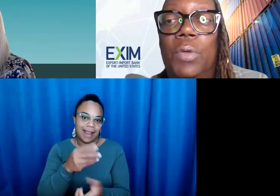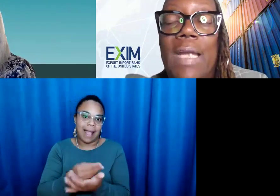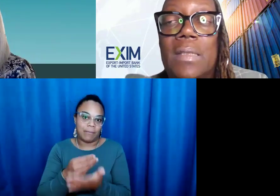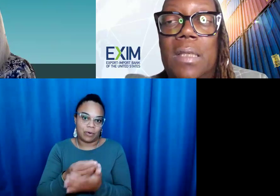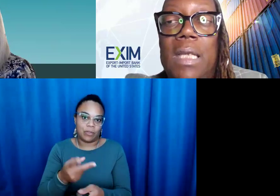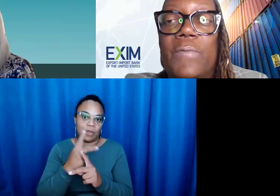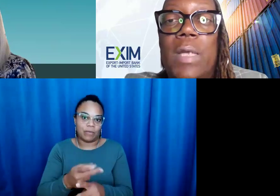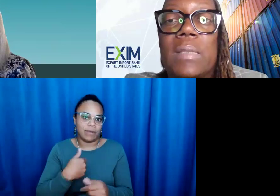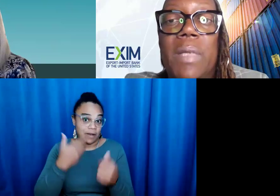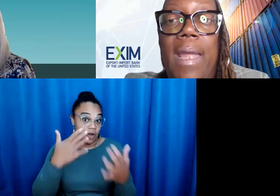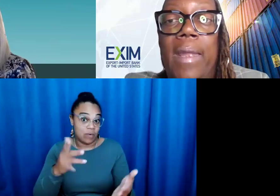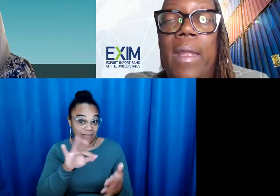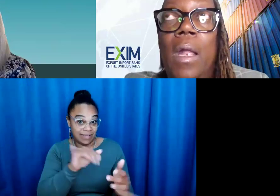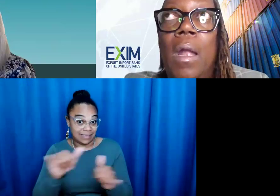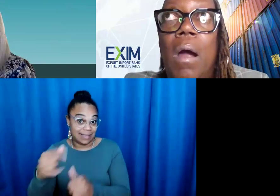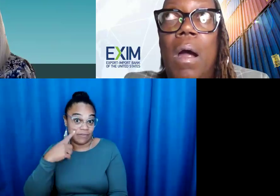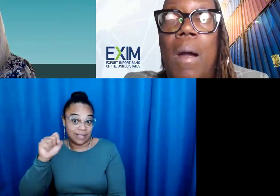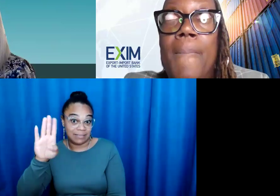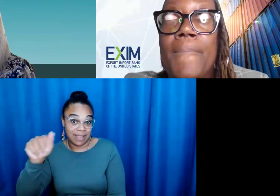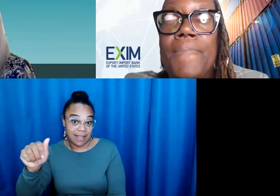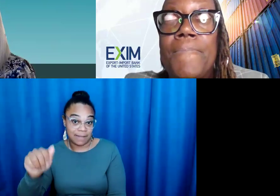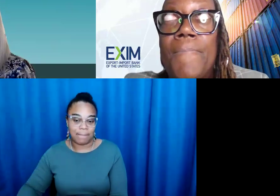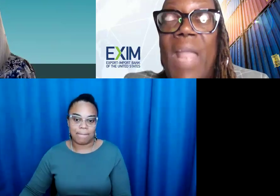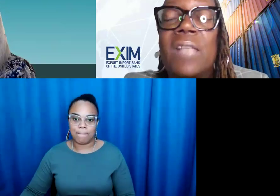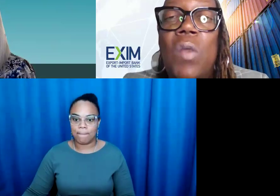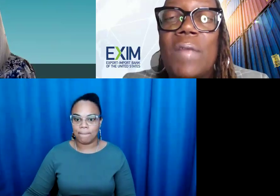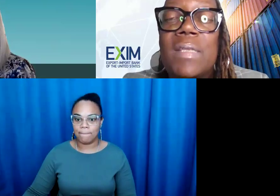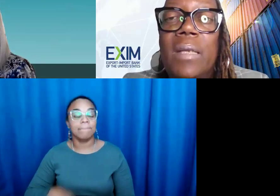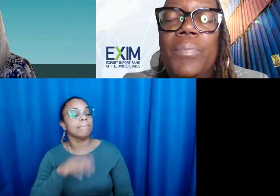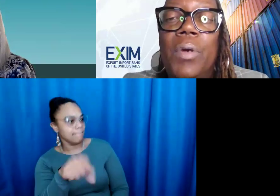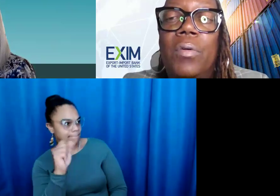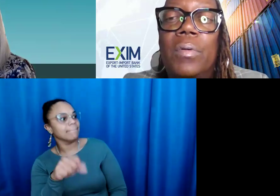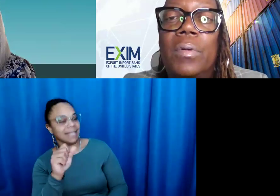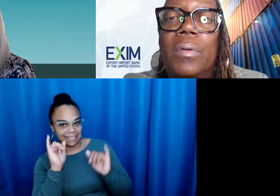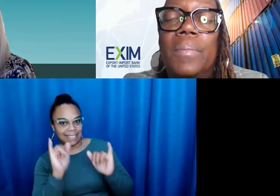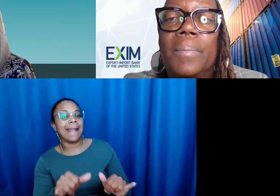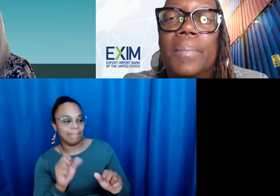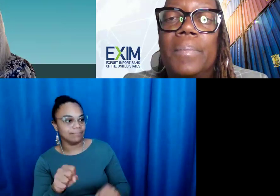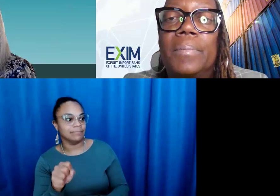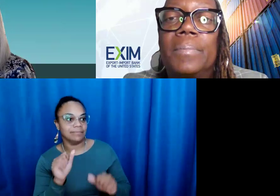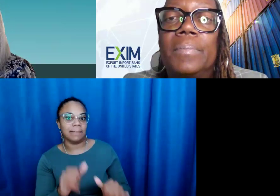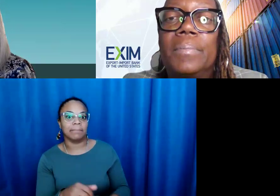don't know if that is the case for SBA. It And is. so It is, Brett.